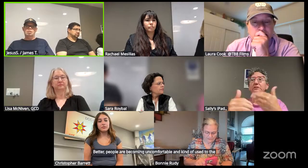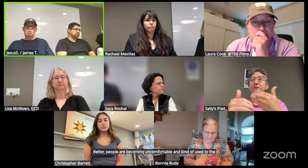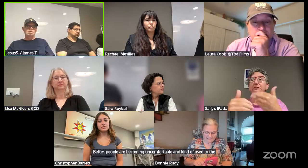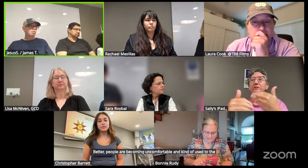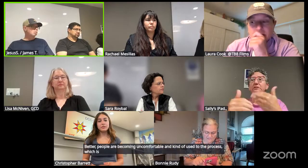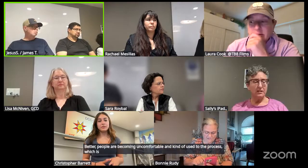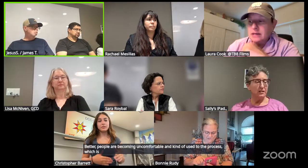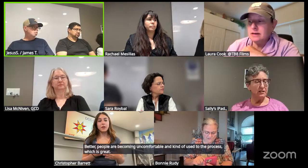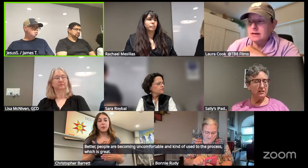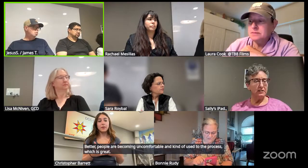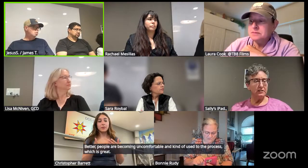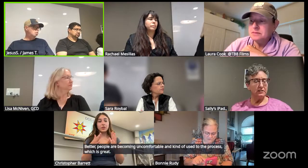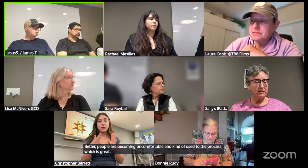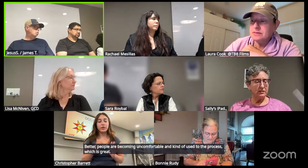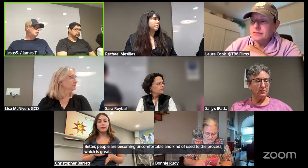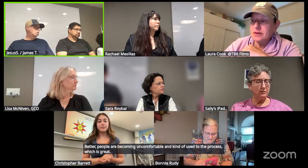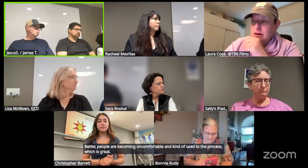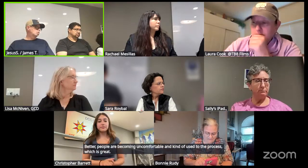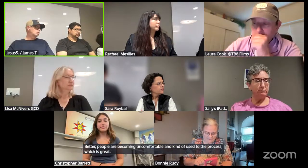great.